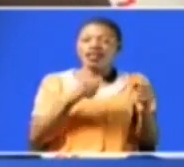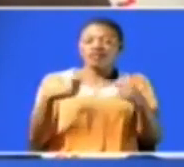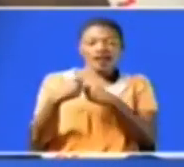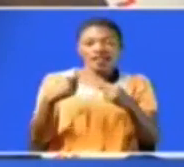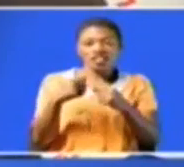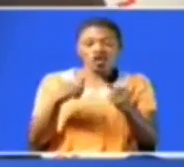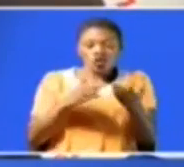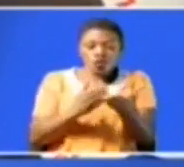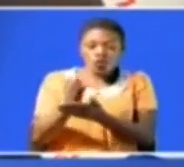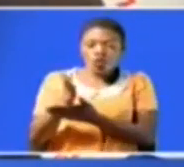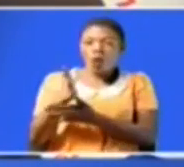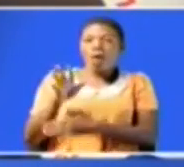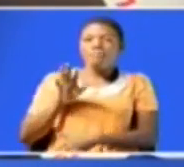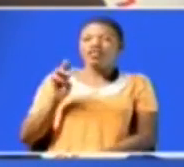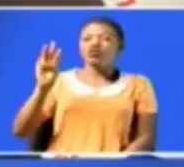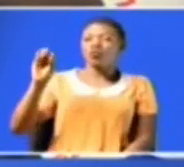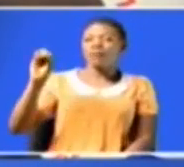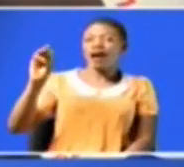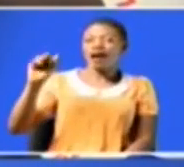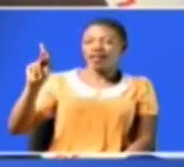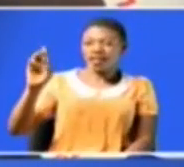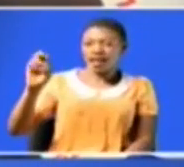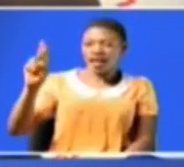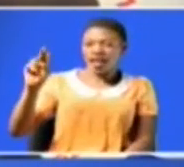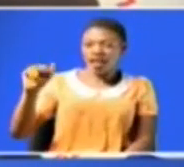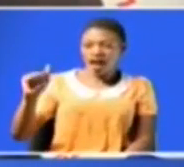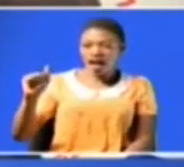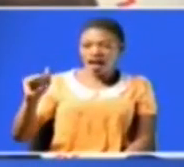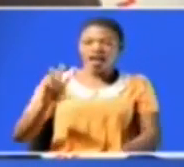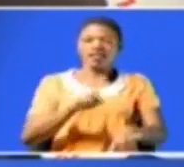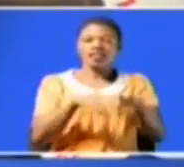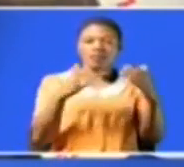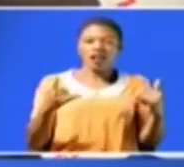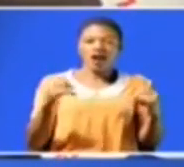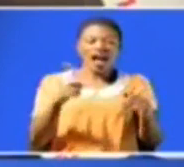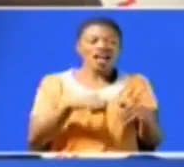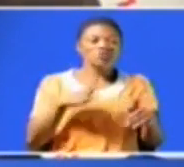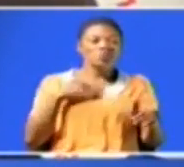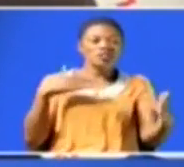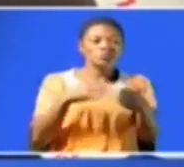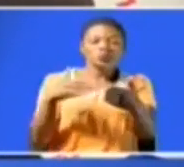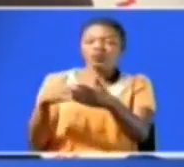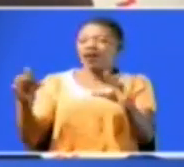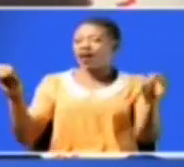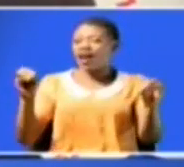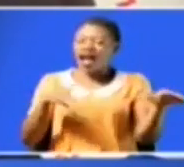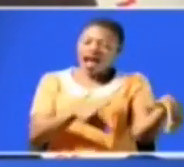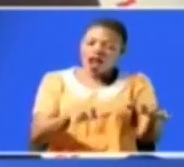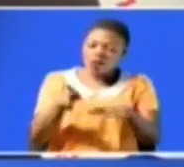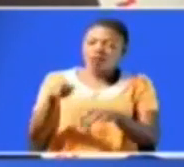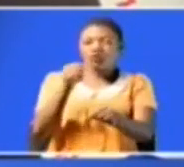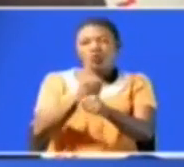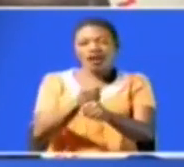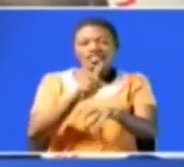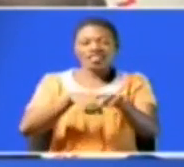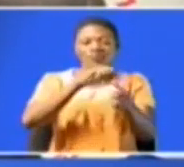Ms. McKenna here, and we will make the announcement. So at the moment, what we don't want is distractions to the team. Let them do their work. When the